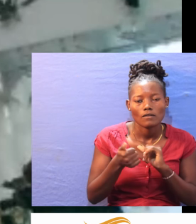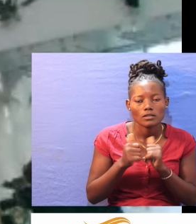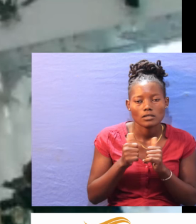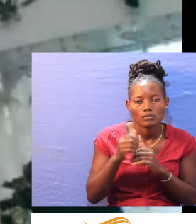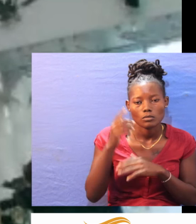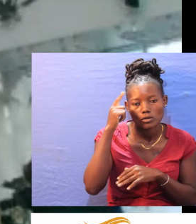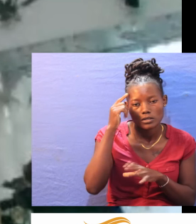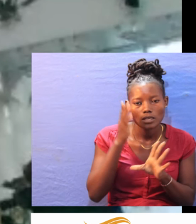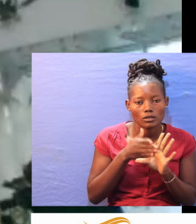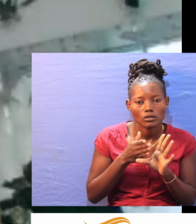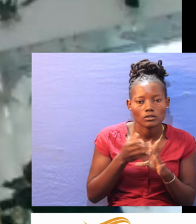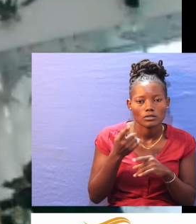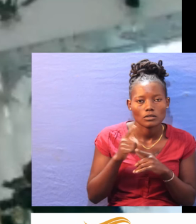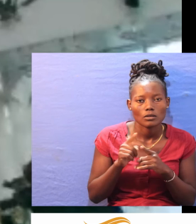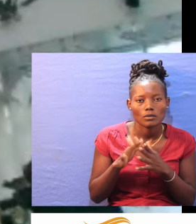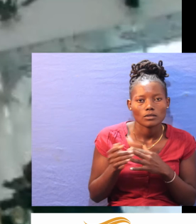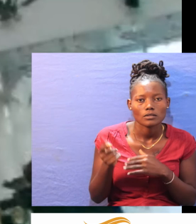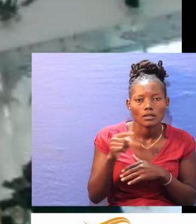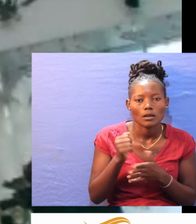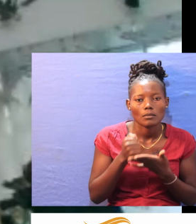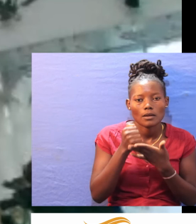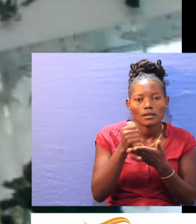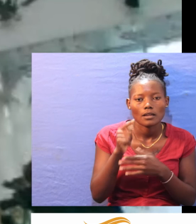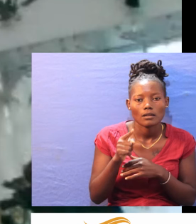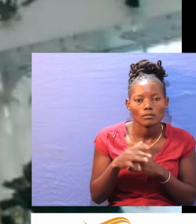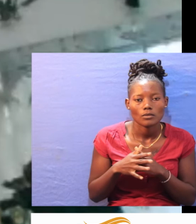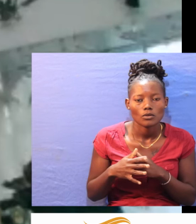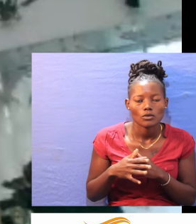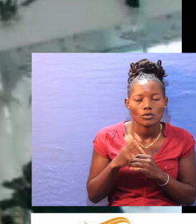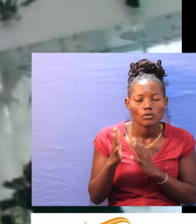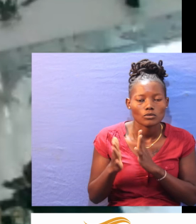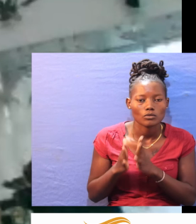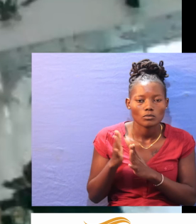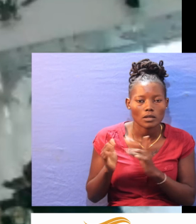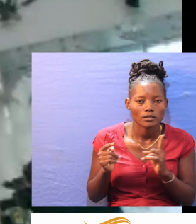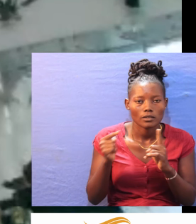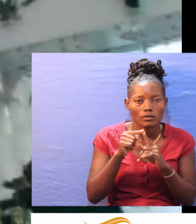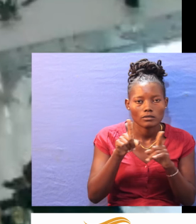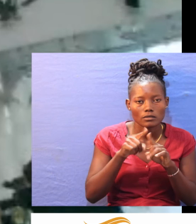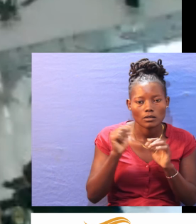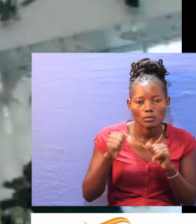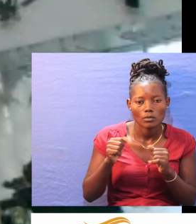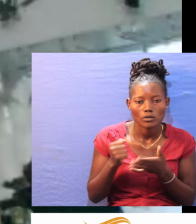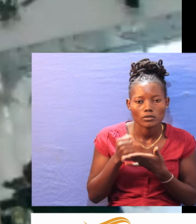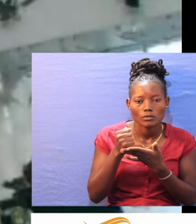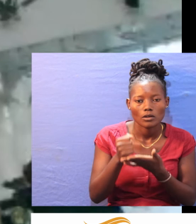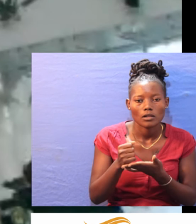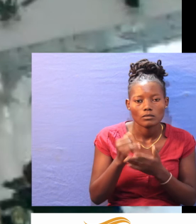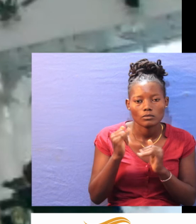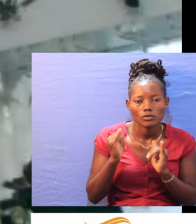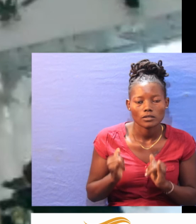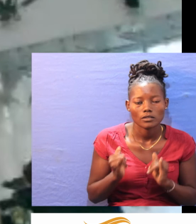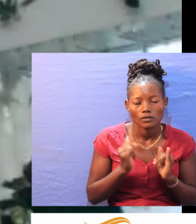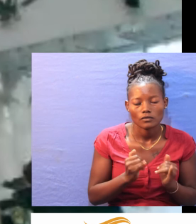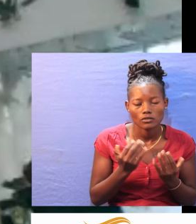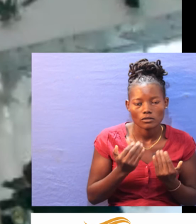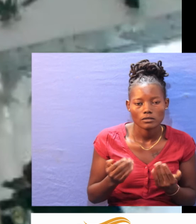psychologist to come in and help you set. They can help with the goal setting, but they can also help with individual things